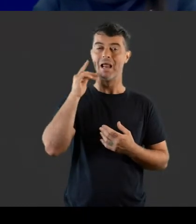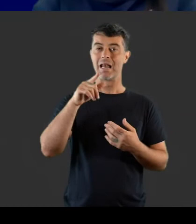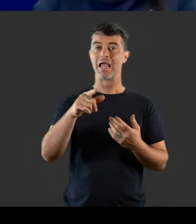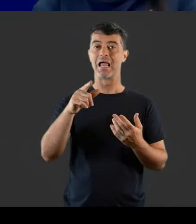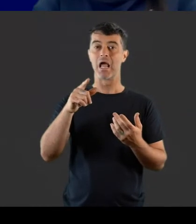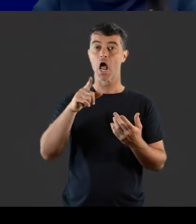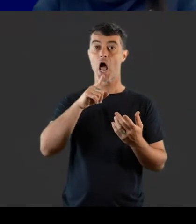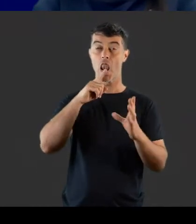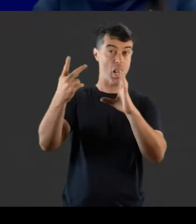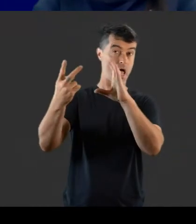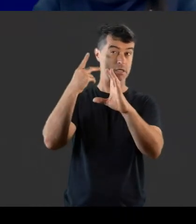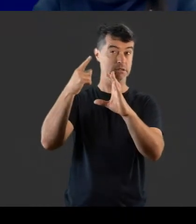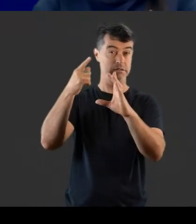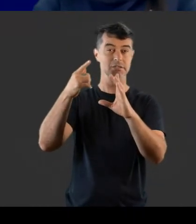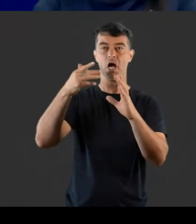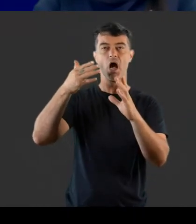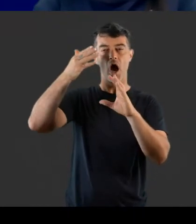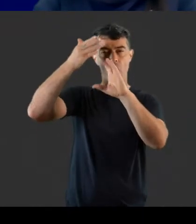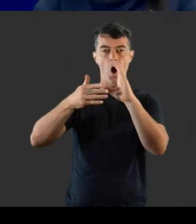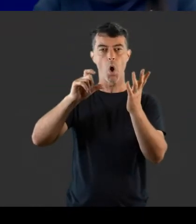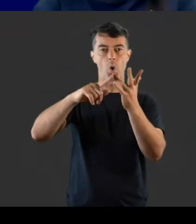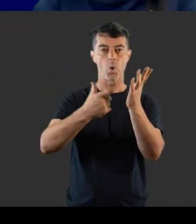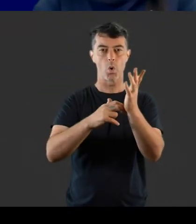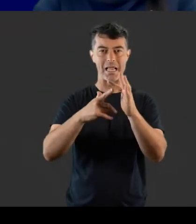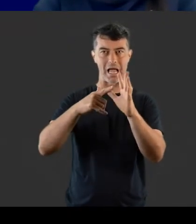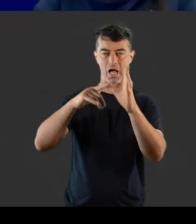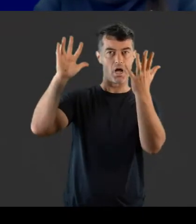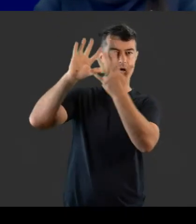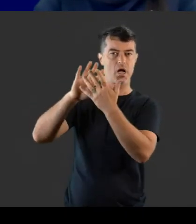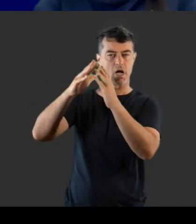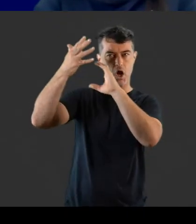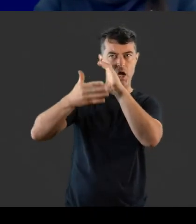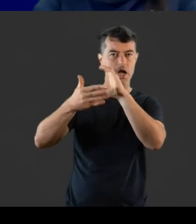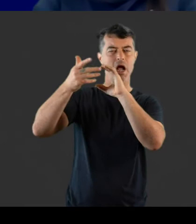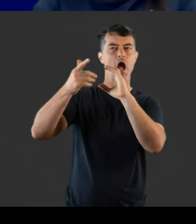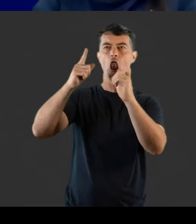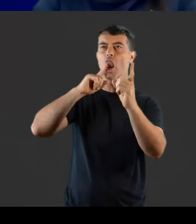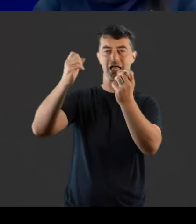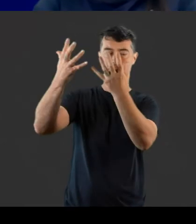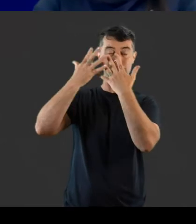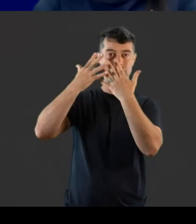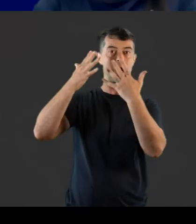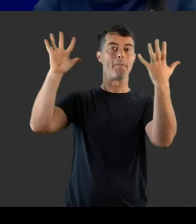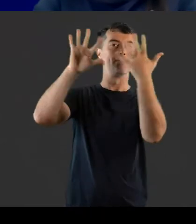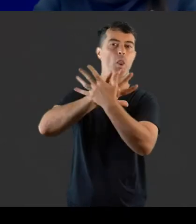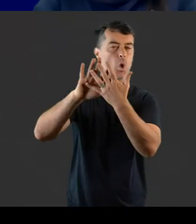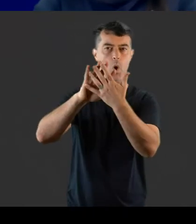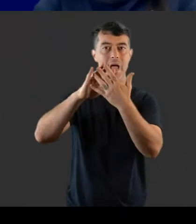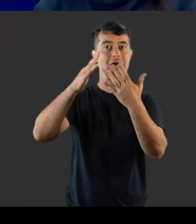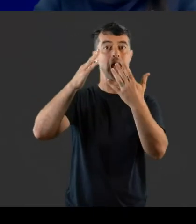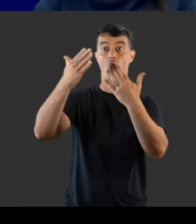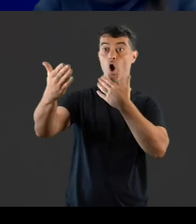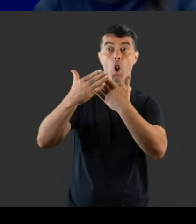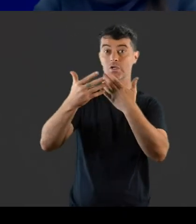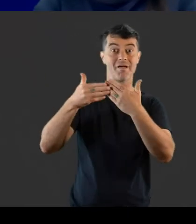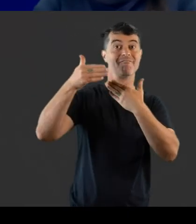occurs when the refractive error varies over the surface of the cornea, which causes blurred vision at